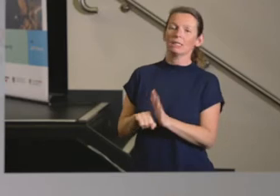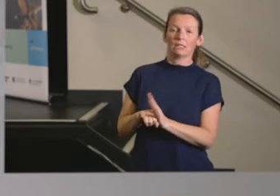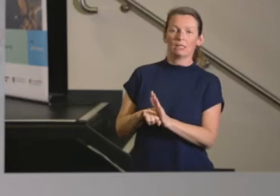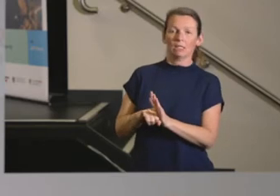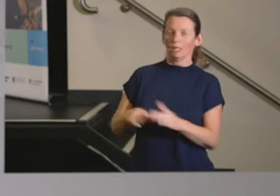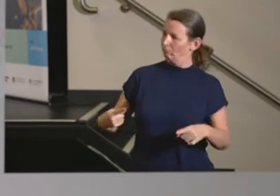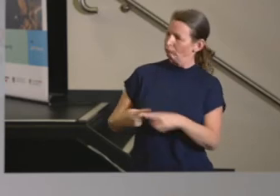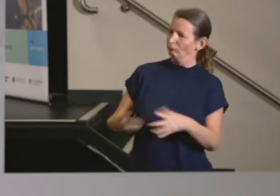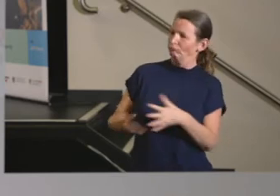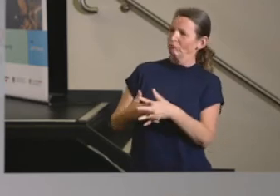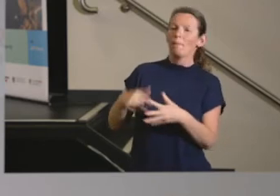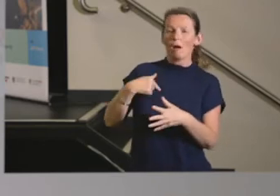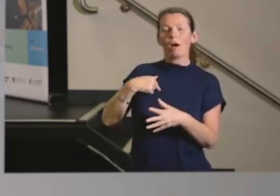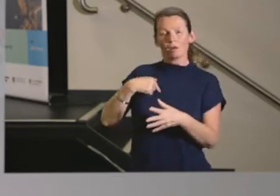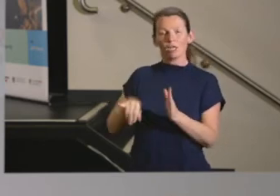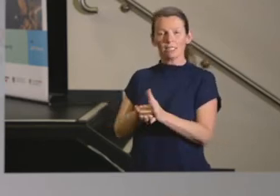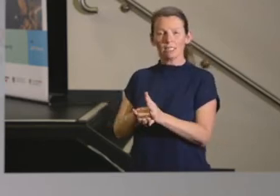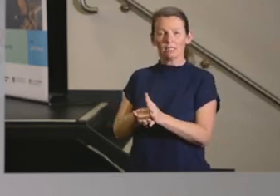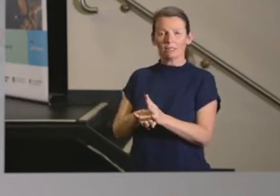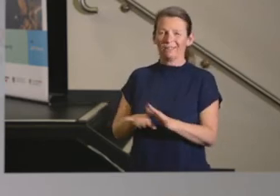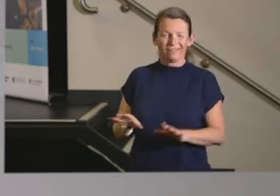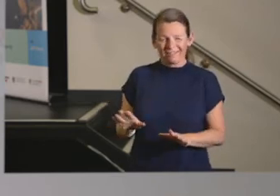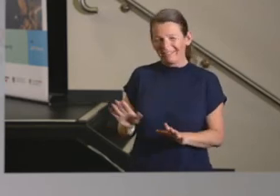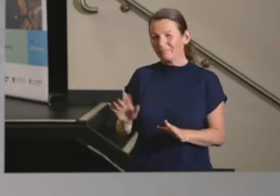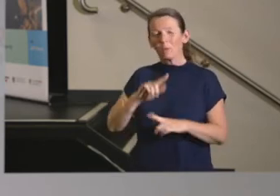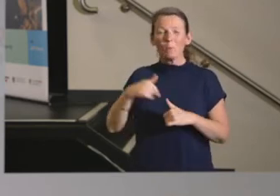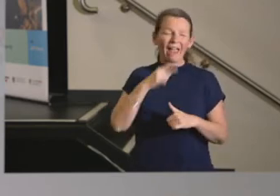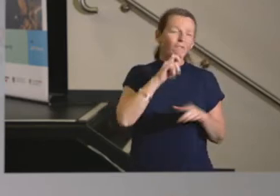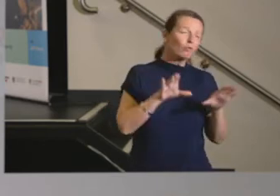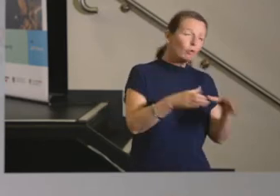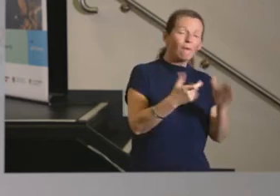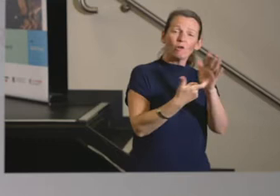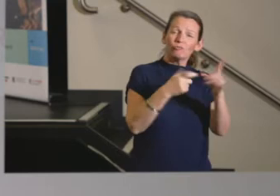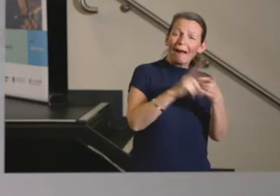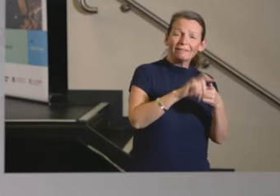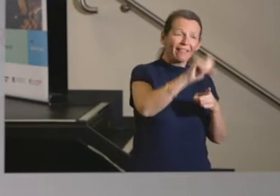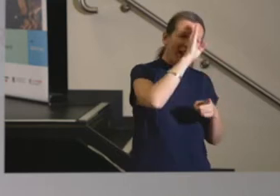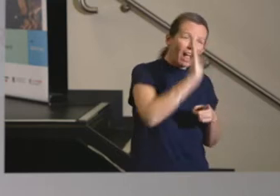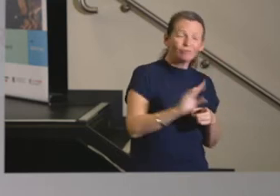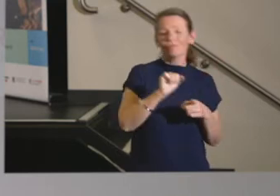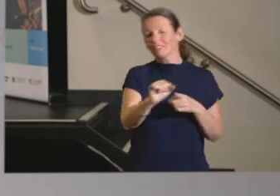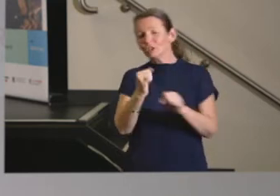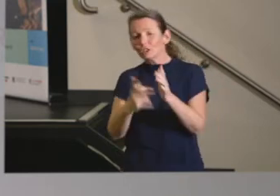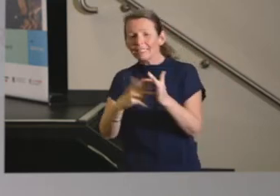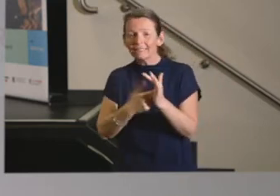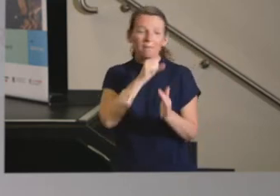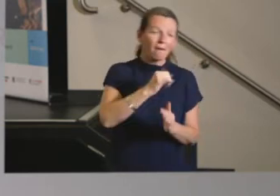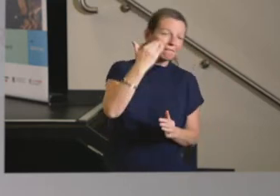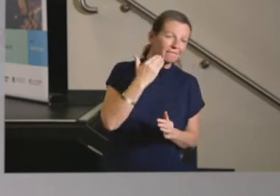And I think we often use categories of race, of gender, of sexuality as very hard markers